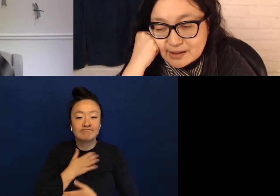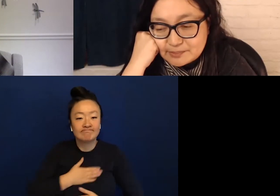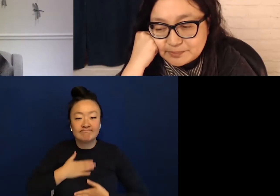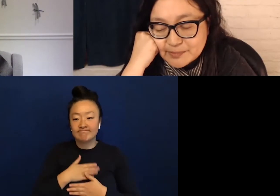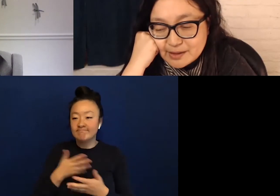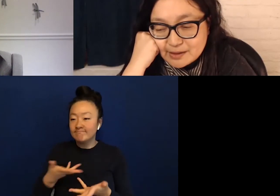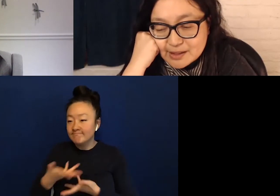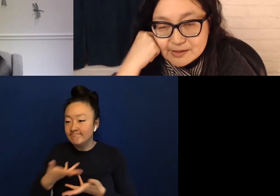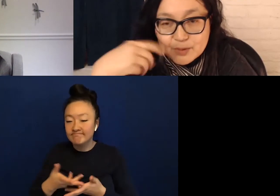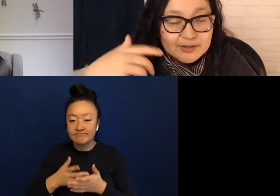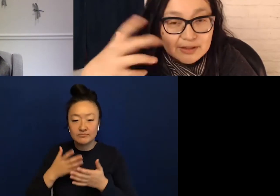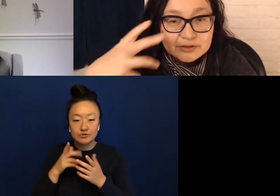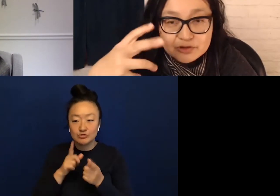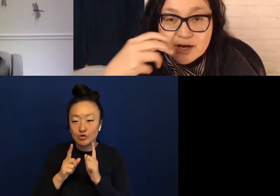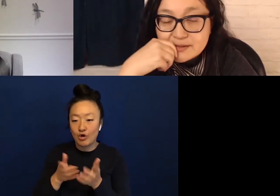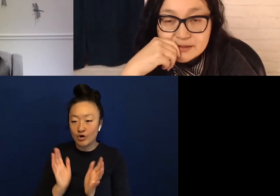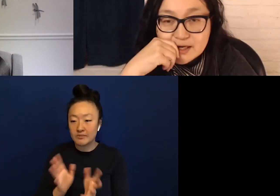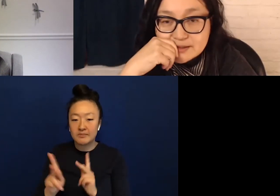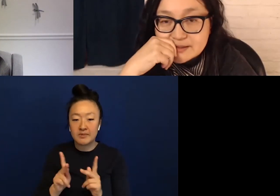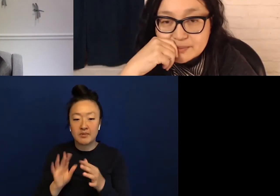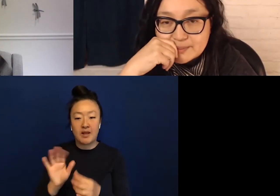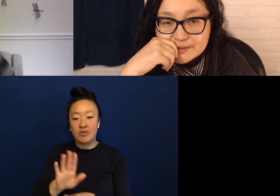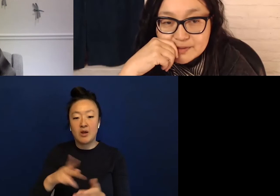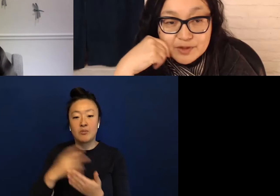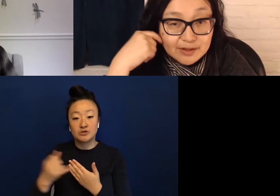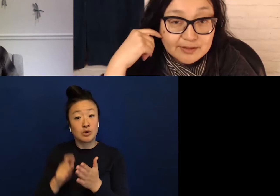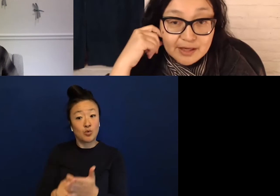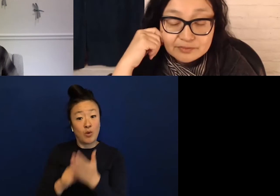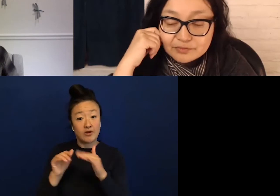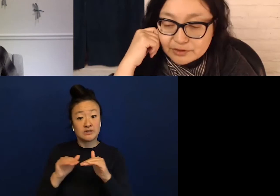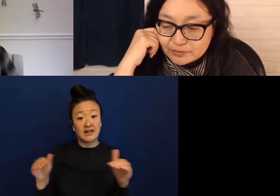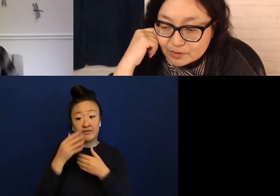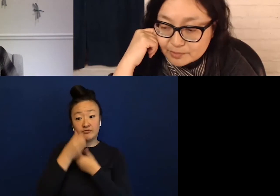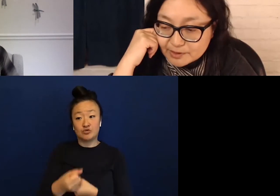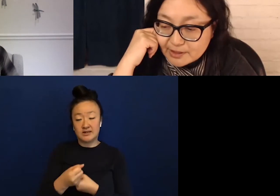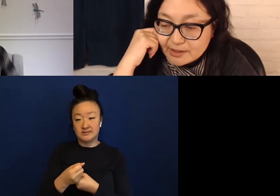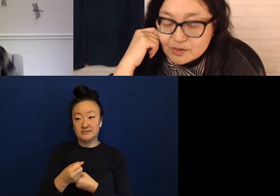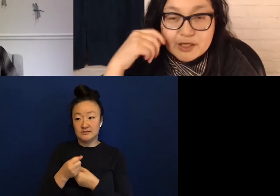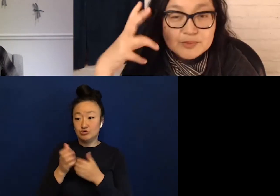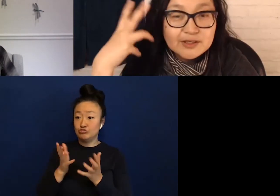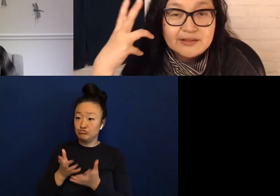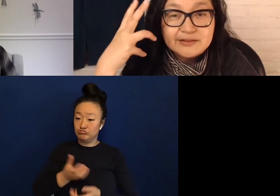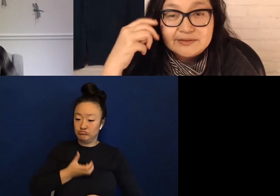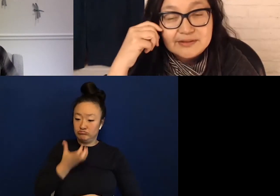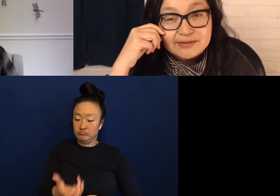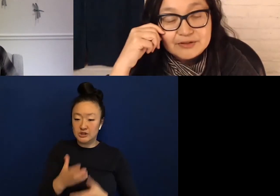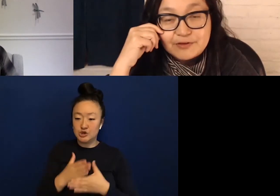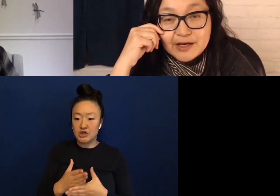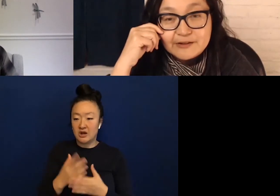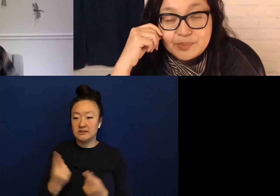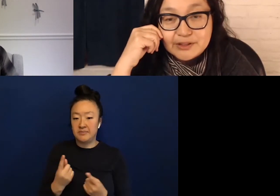projects, because it requires a level of trust to talk to somebody about something that's not fully formed. So it becomes a kind of